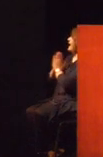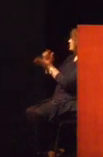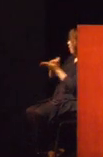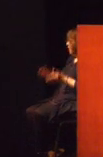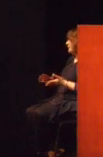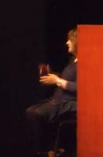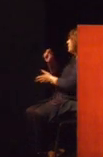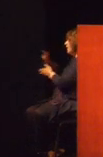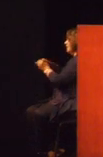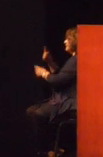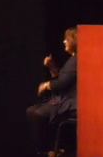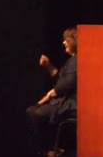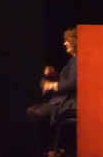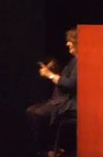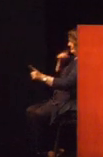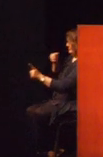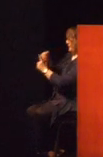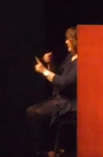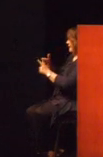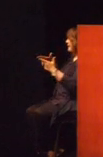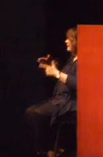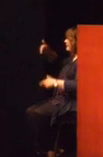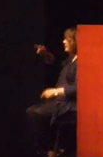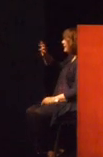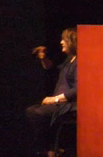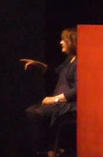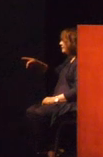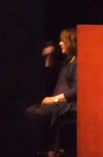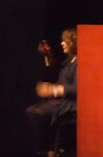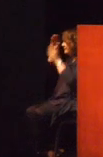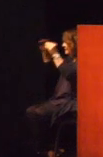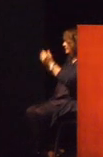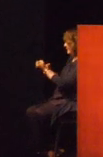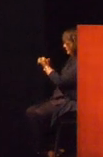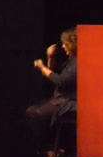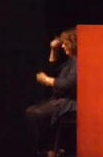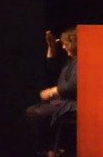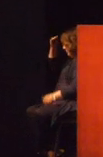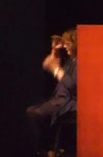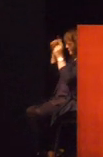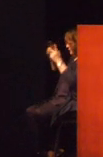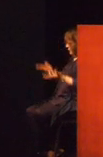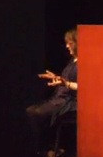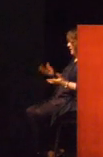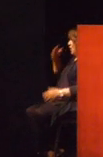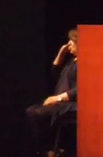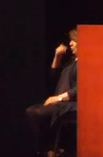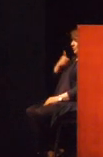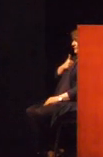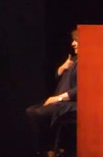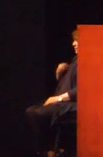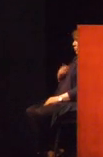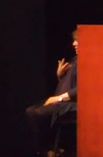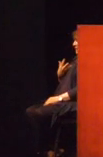But it was so striking that the biggest tip for teaching and supporting Black boys in education was know yourself as